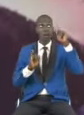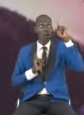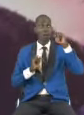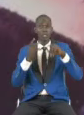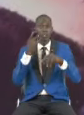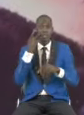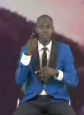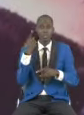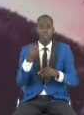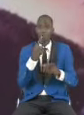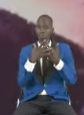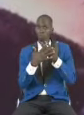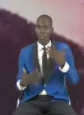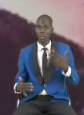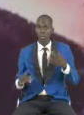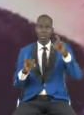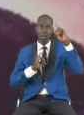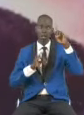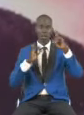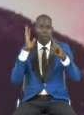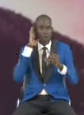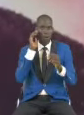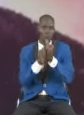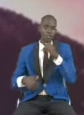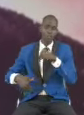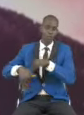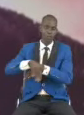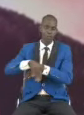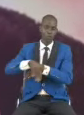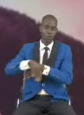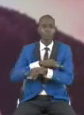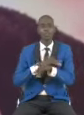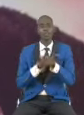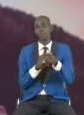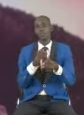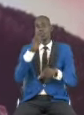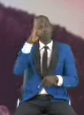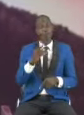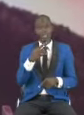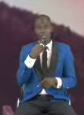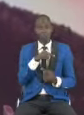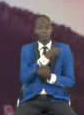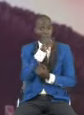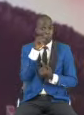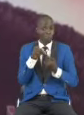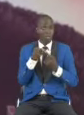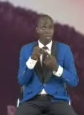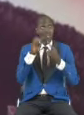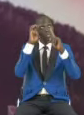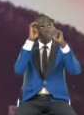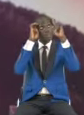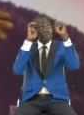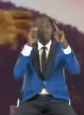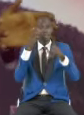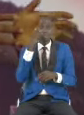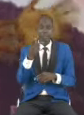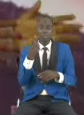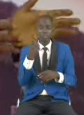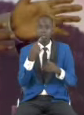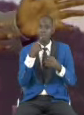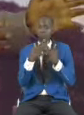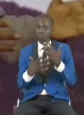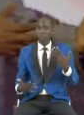will pass over you. God said, when he sees the blood